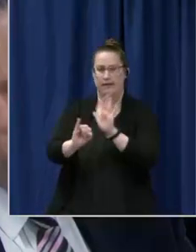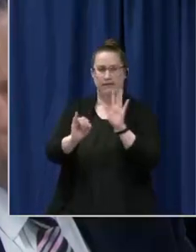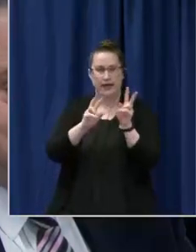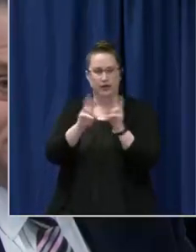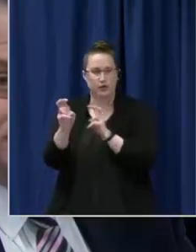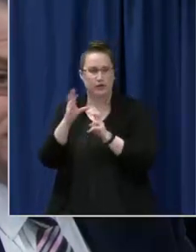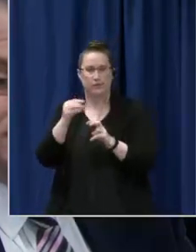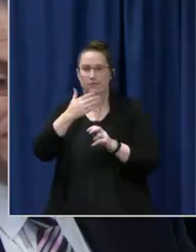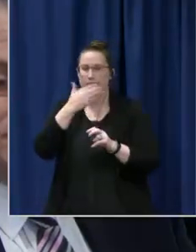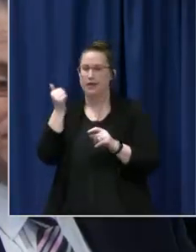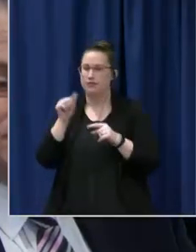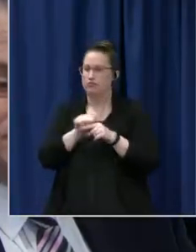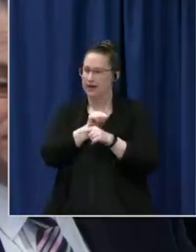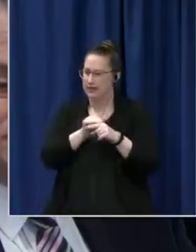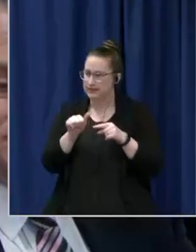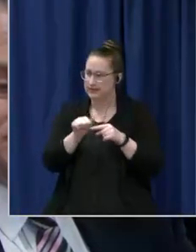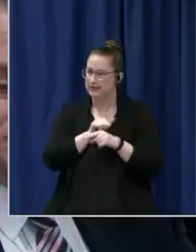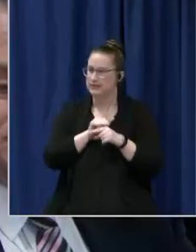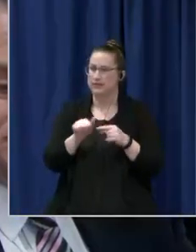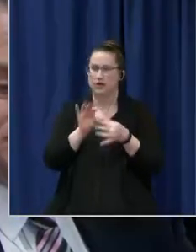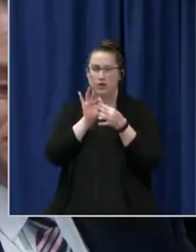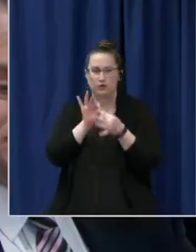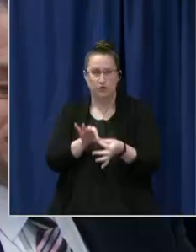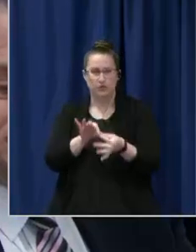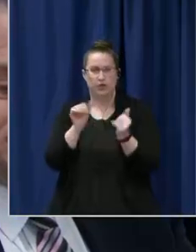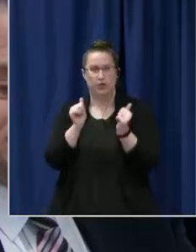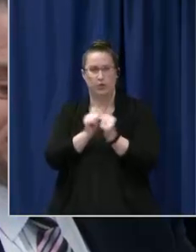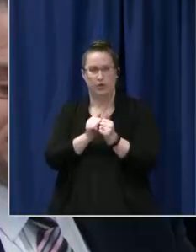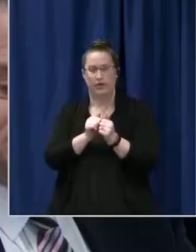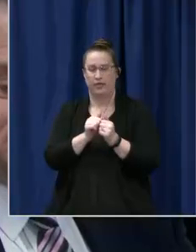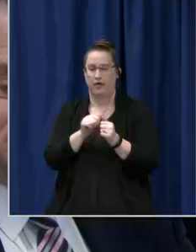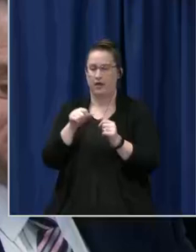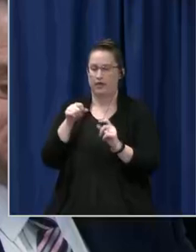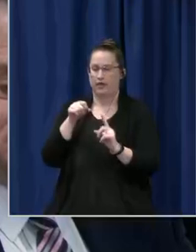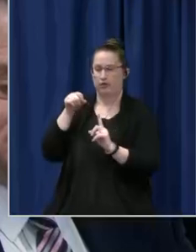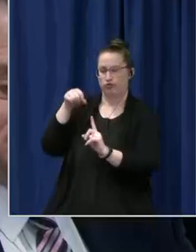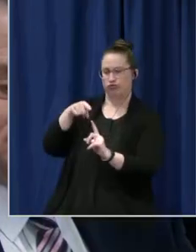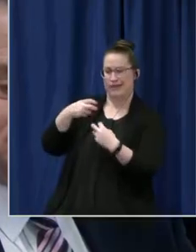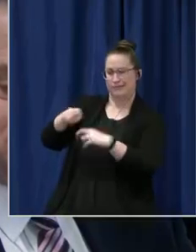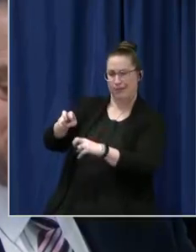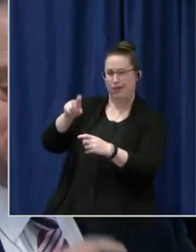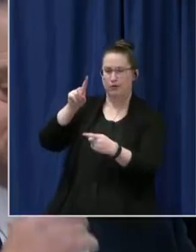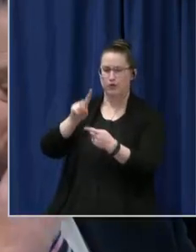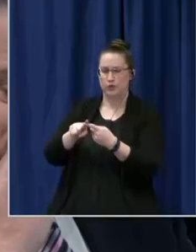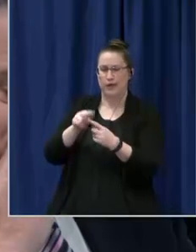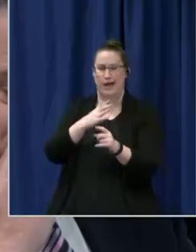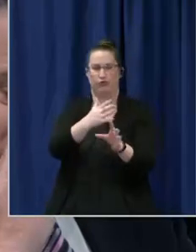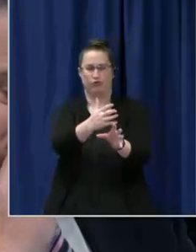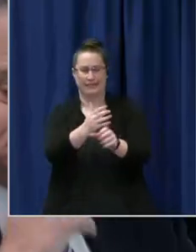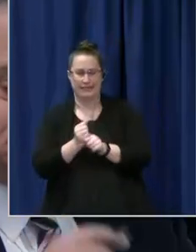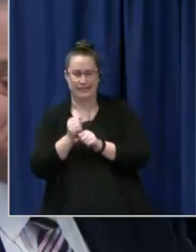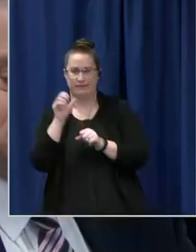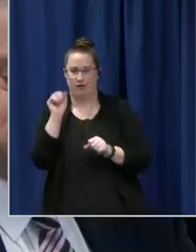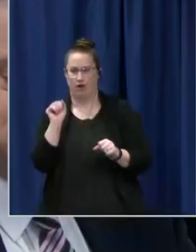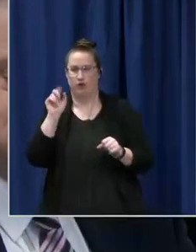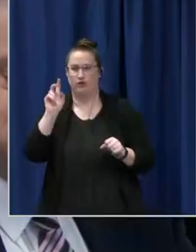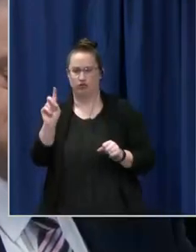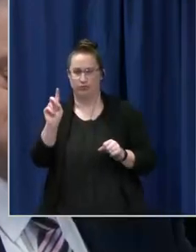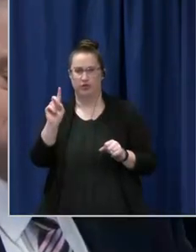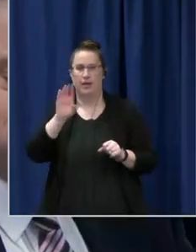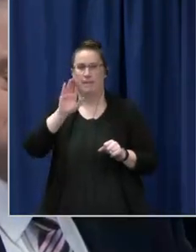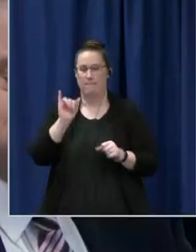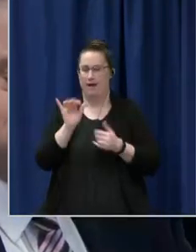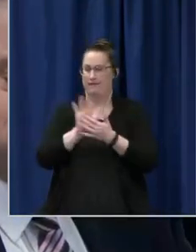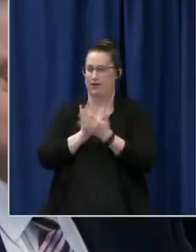best practices associated with the transmittal to and receipt of audio description by